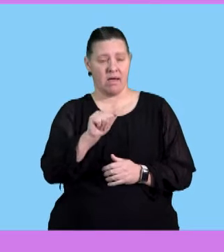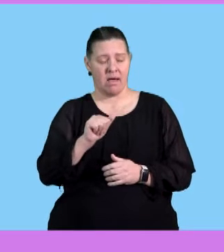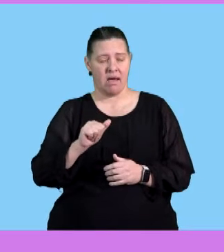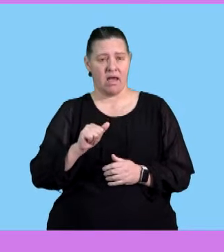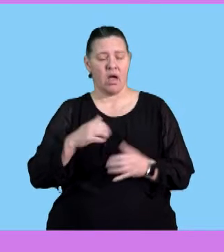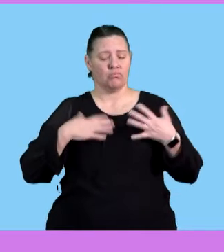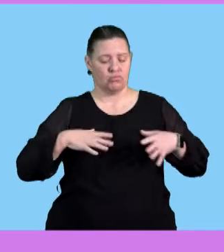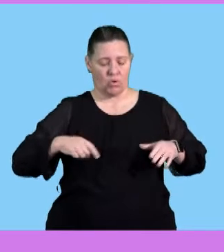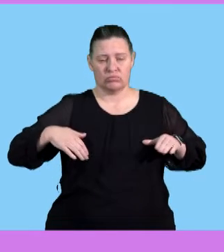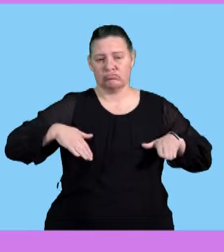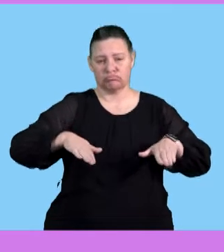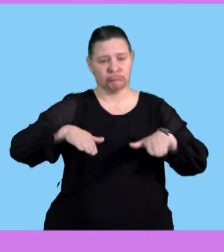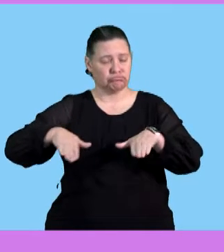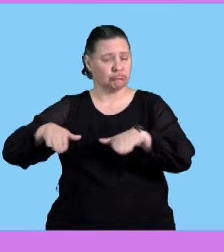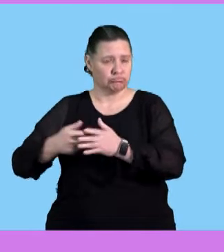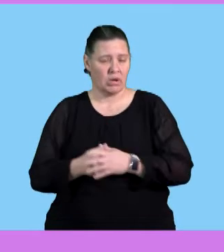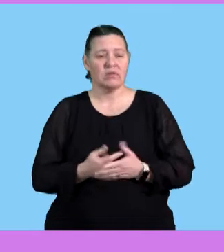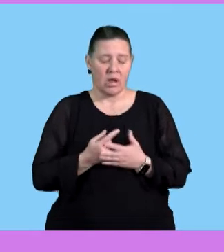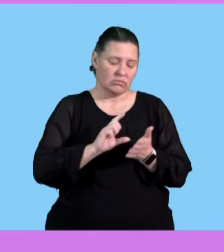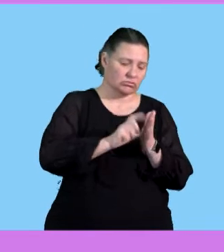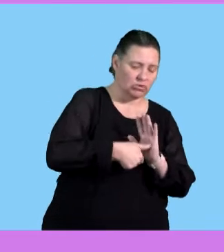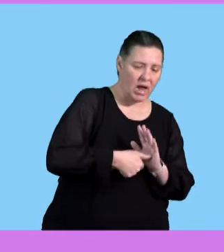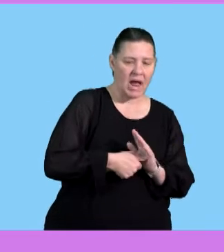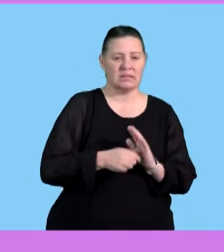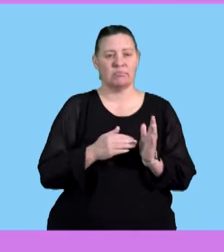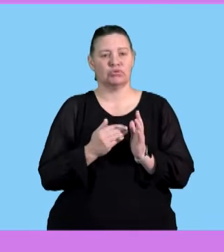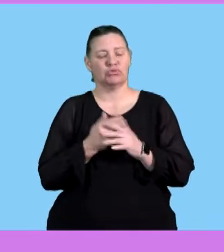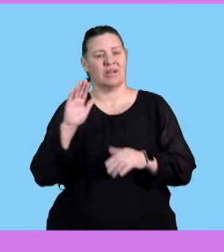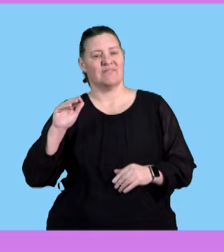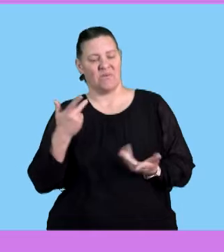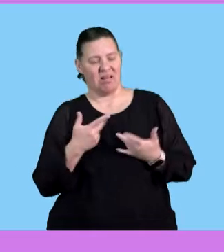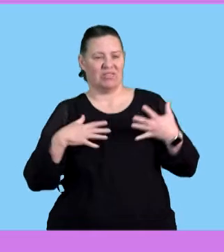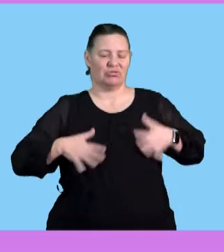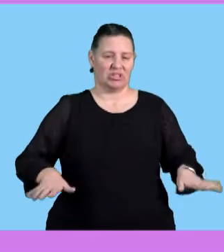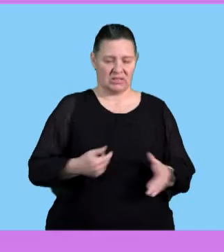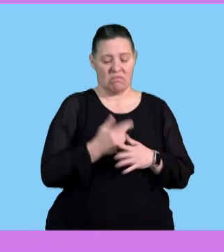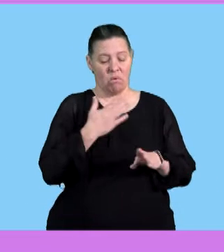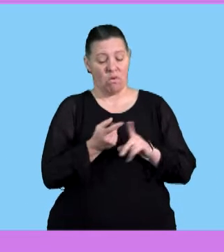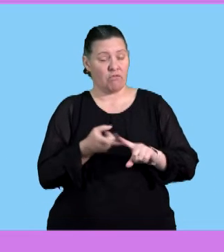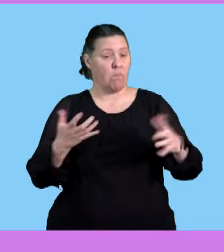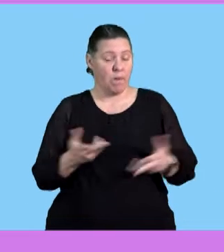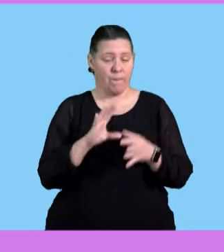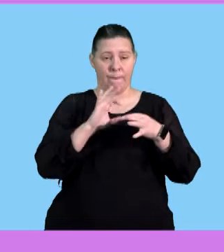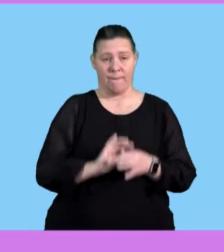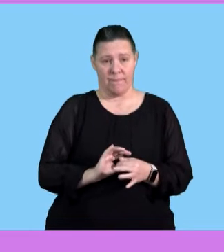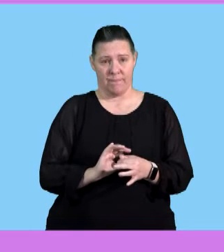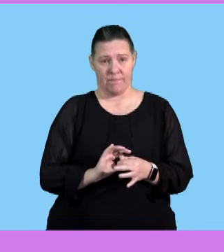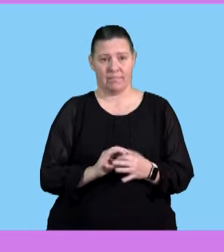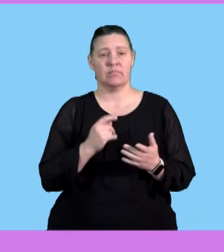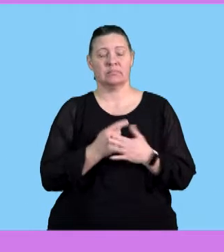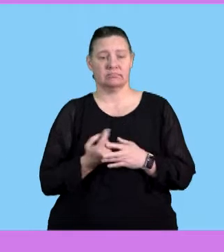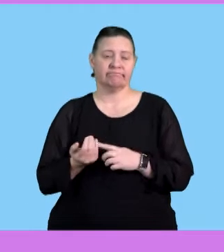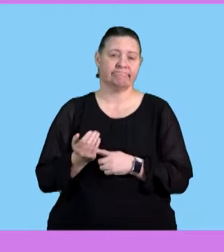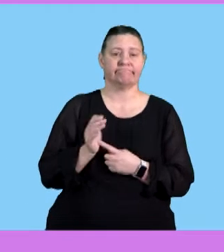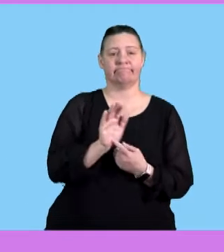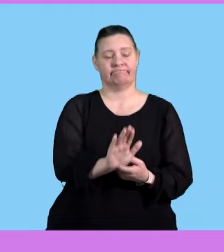Nomsa is a seamstress. She designs and makes matric graduation dresses. She works from her home and